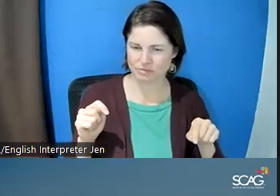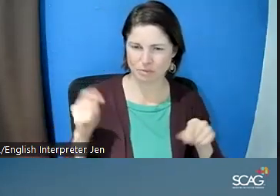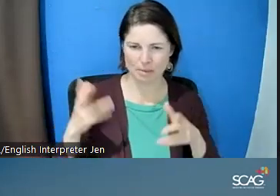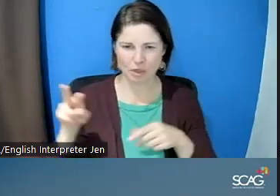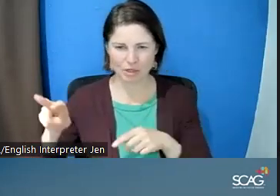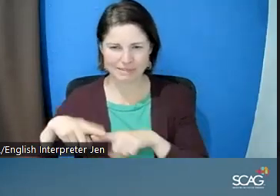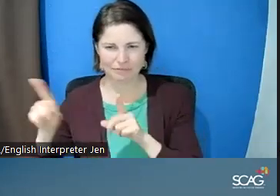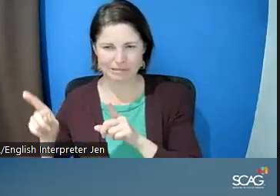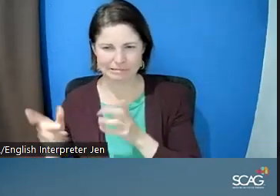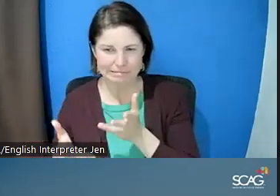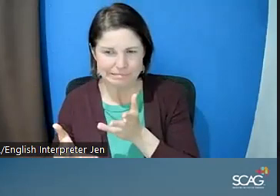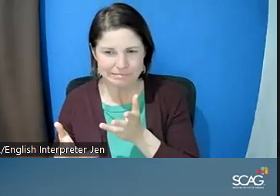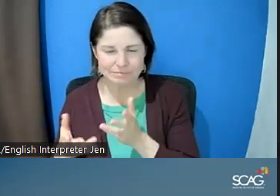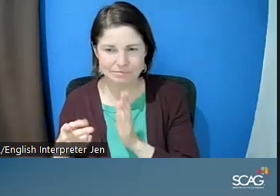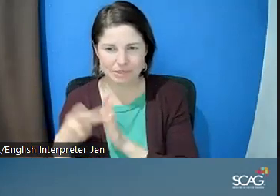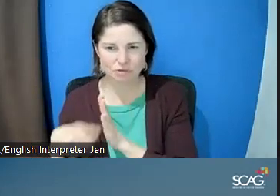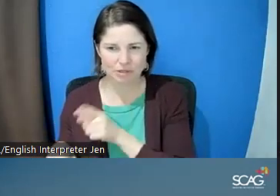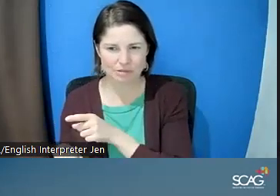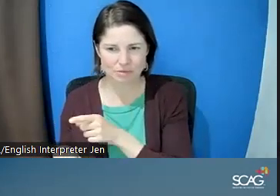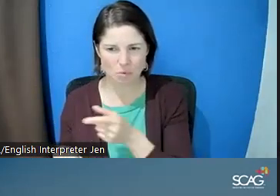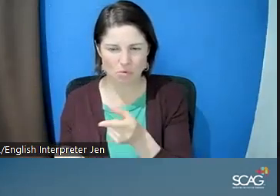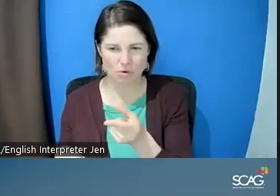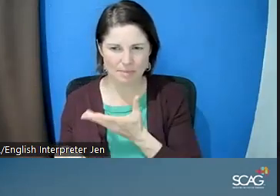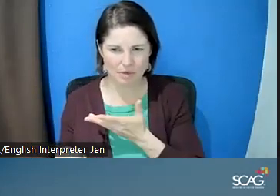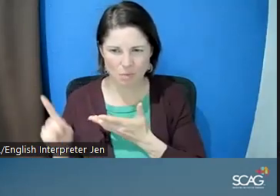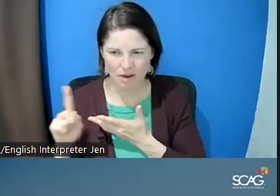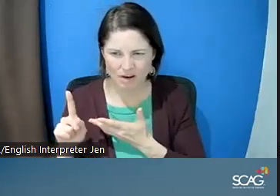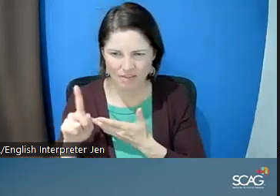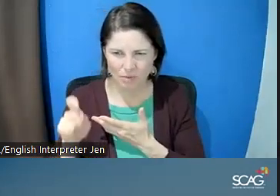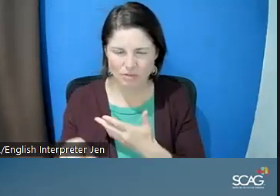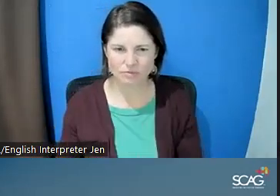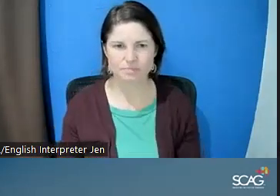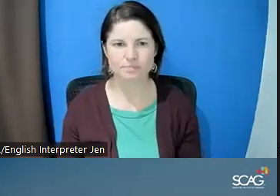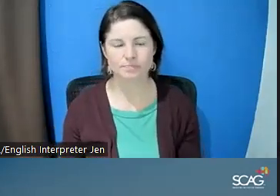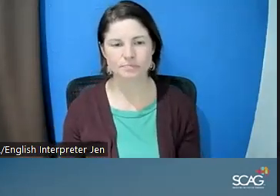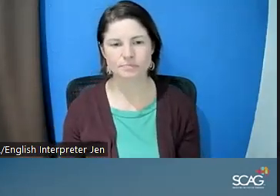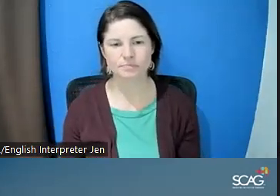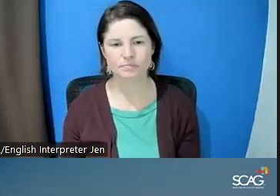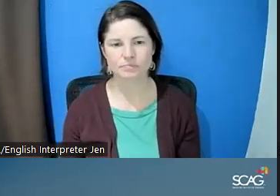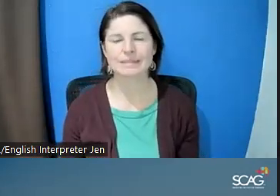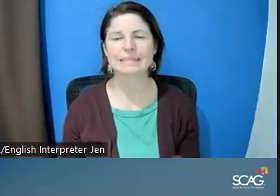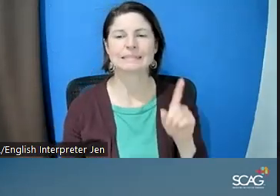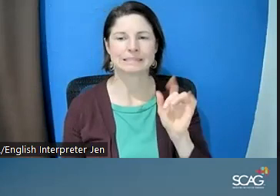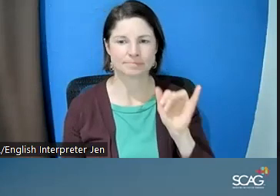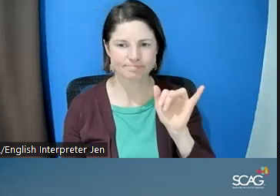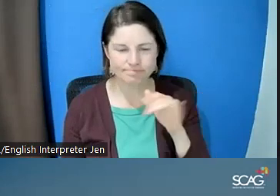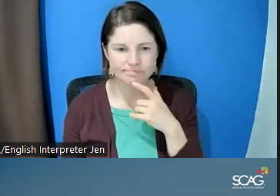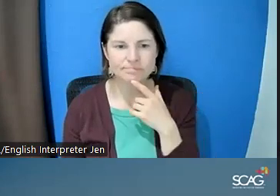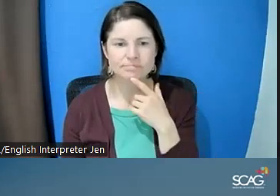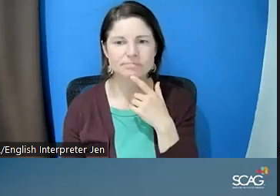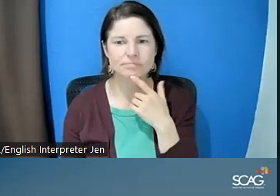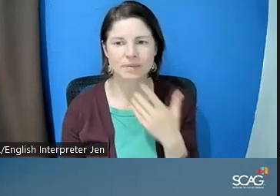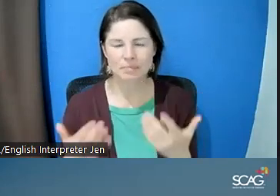So just wondering if you could double check that or direct me to maybe where you're seeing this question. Yeah, I'm gonna double check that. Maybe it was an